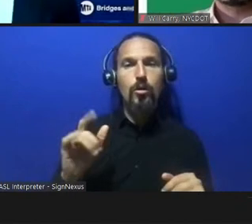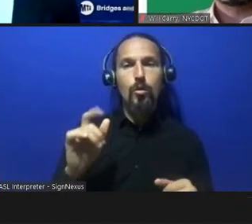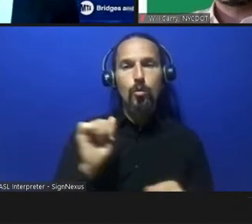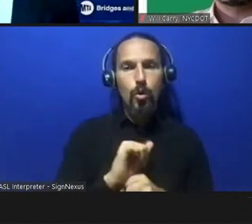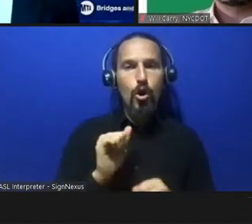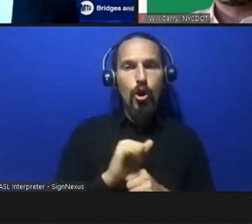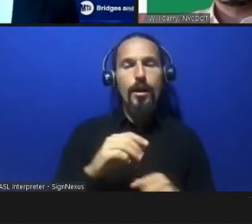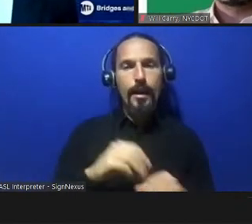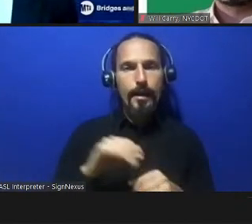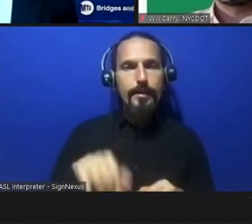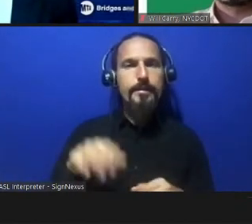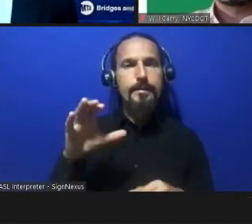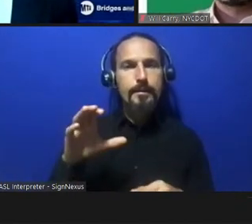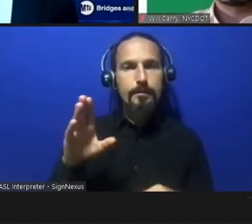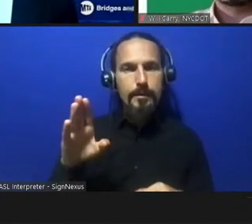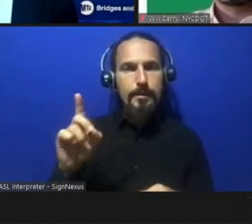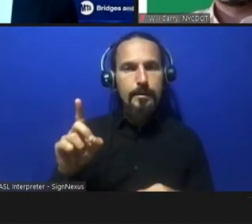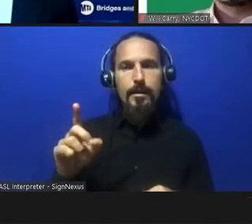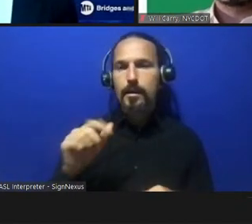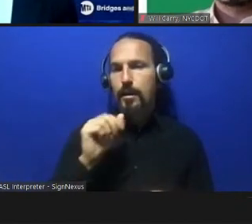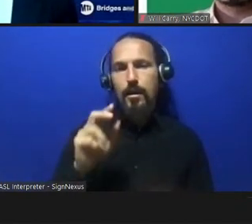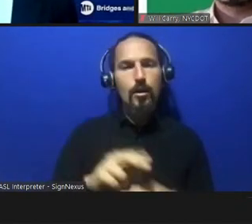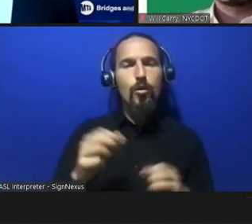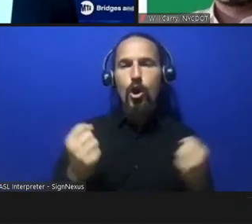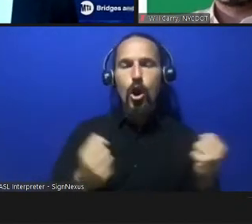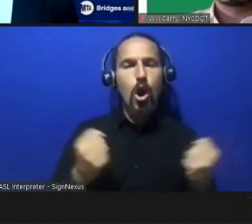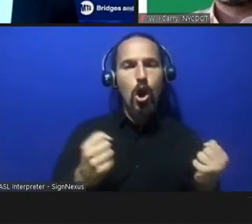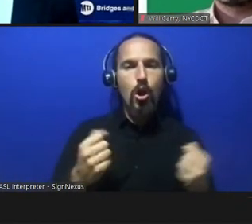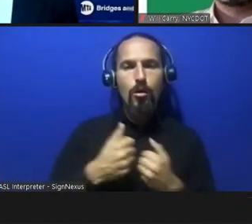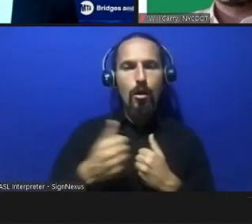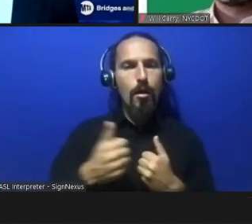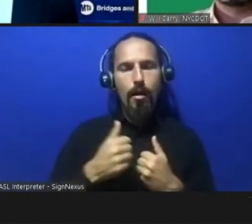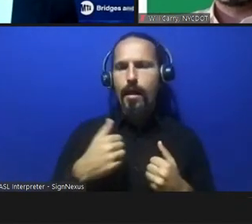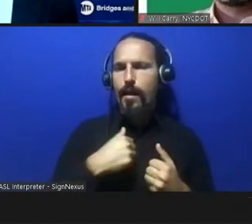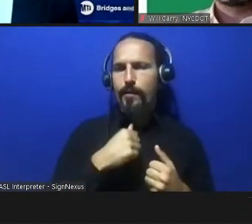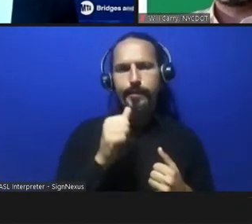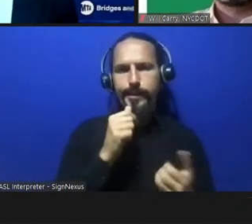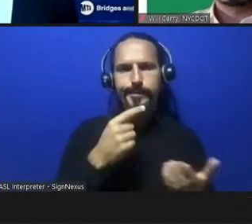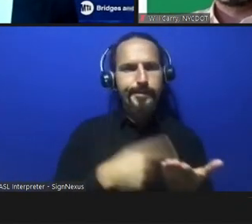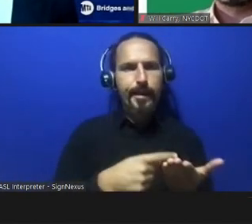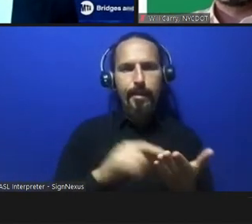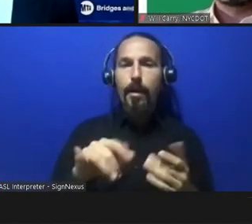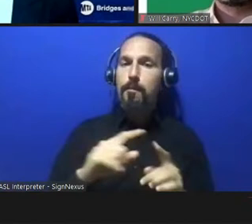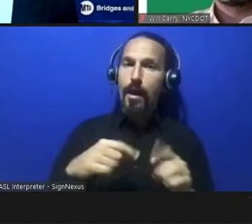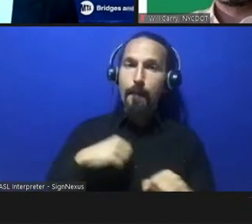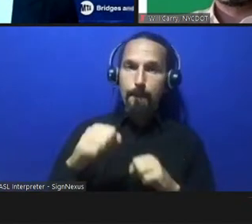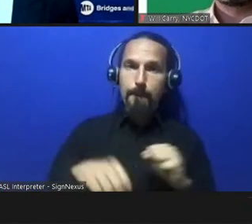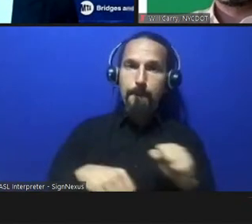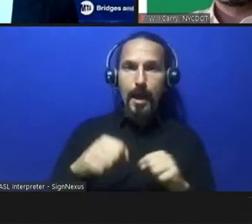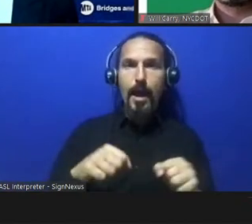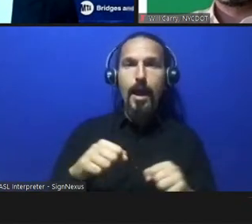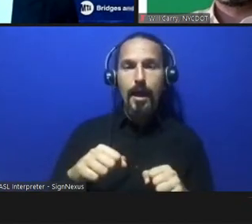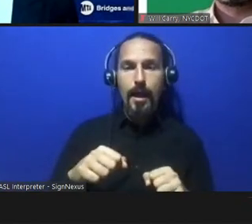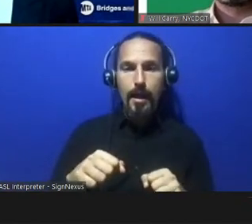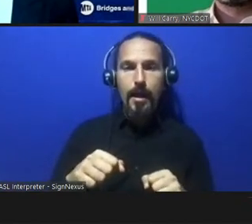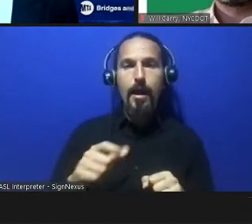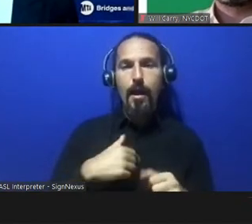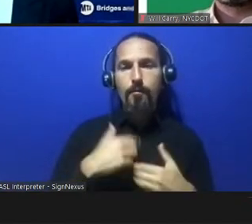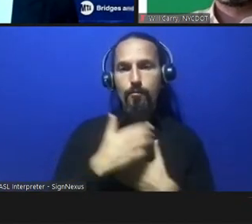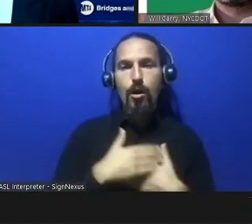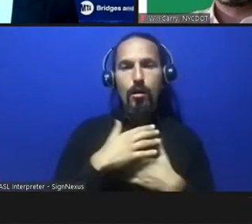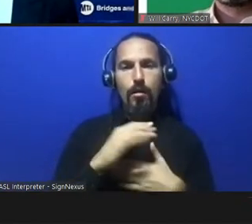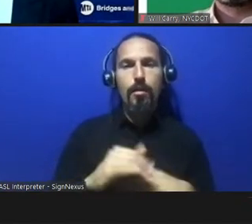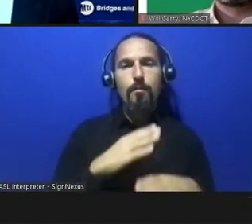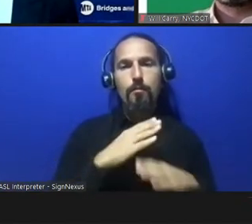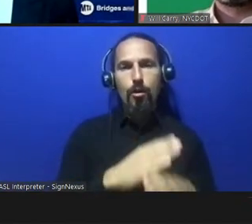the district i don't use a car to commute so i'm not going to speak to that i do bike to work and i appreciate all the protected